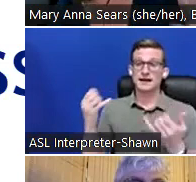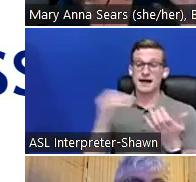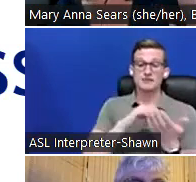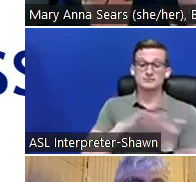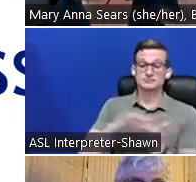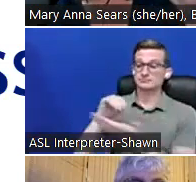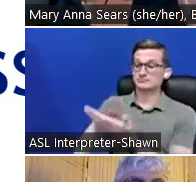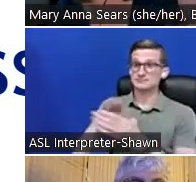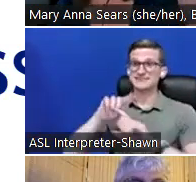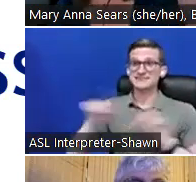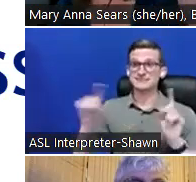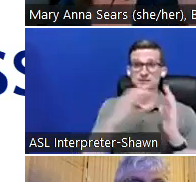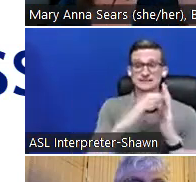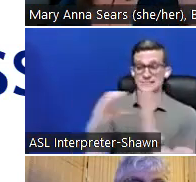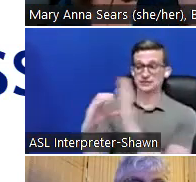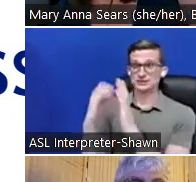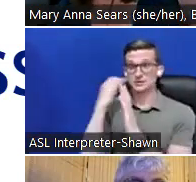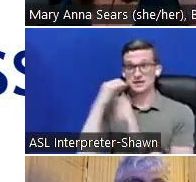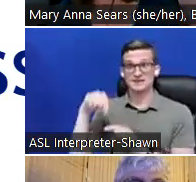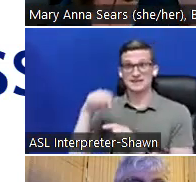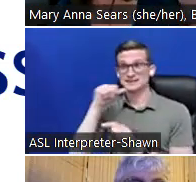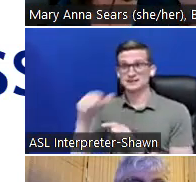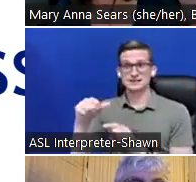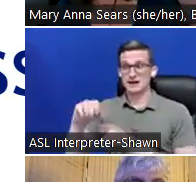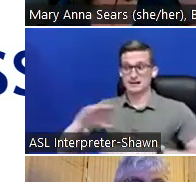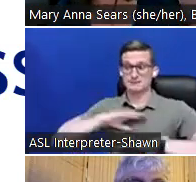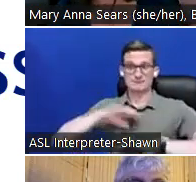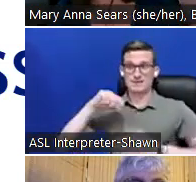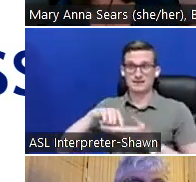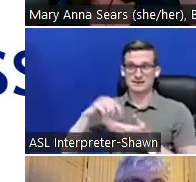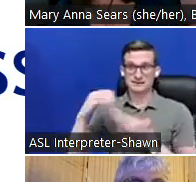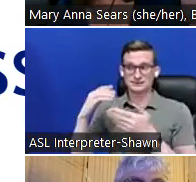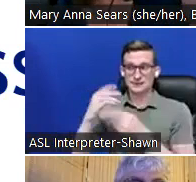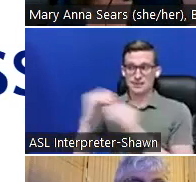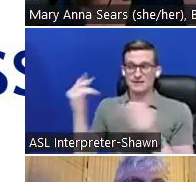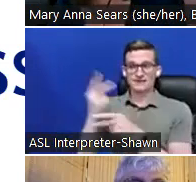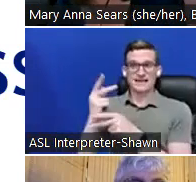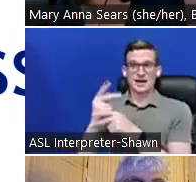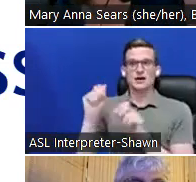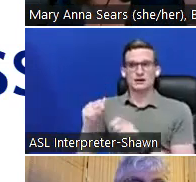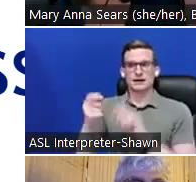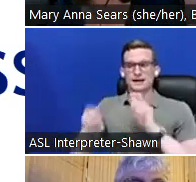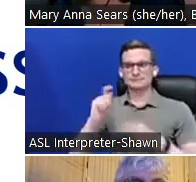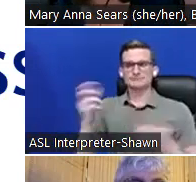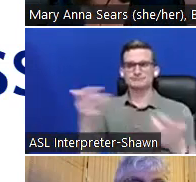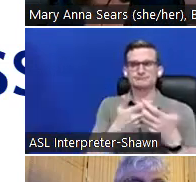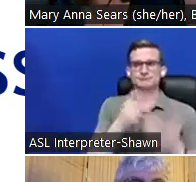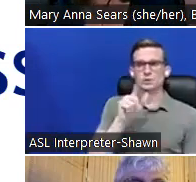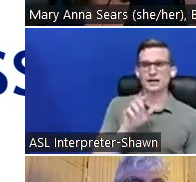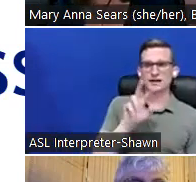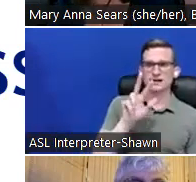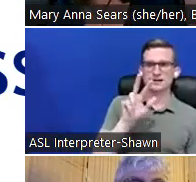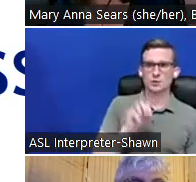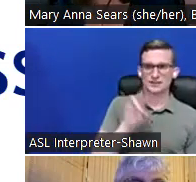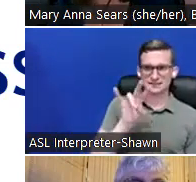does not fit this level of care, this can certainly be tailored to meet 3.7 withdrawal management, but the same expectations within 3 hours